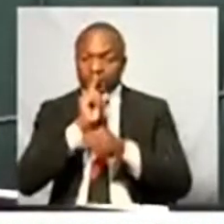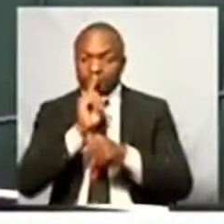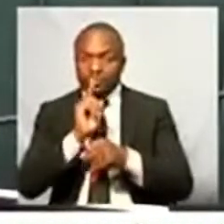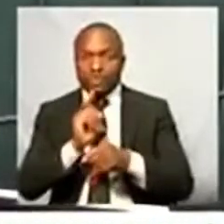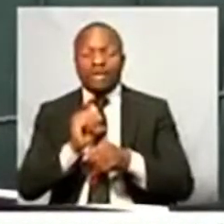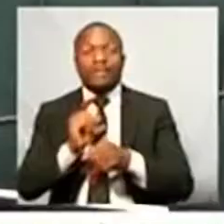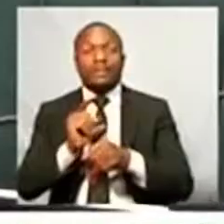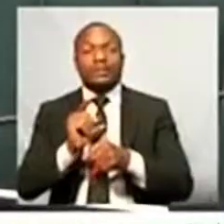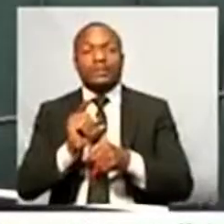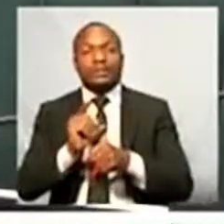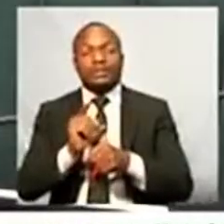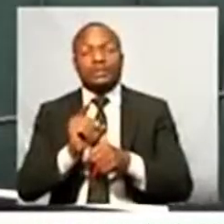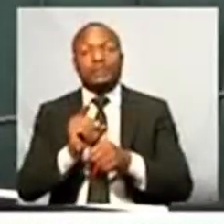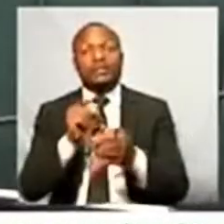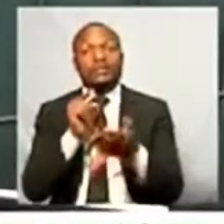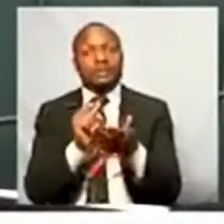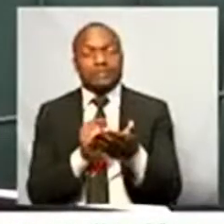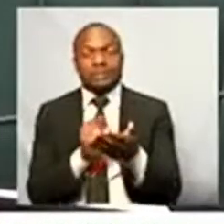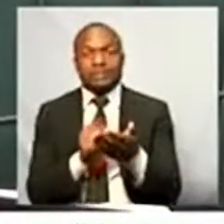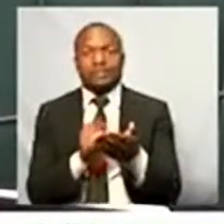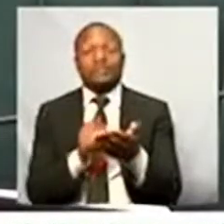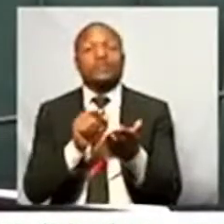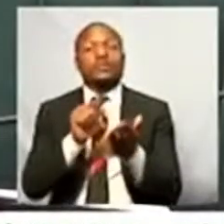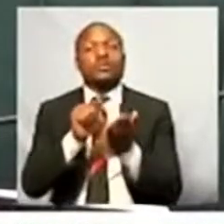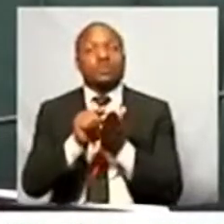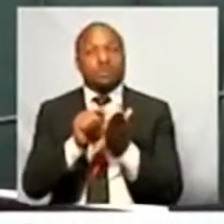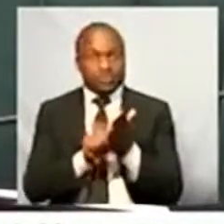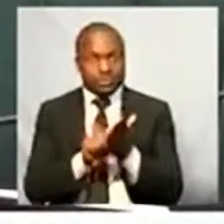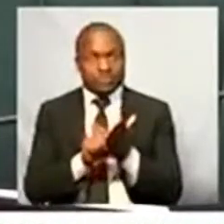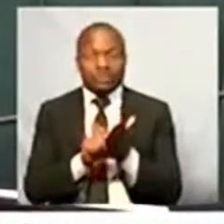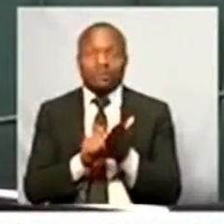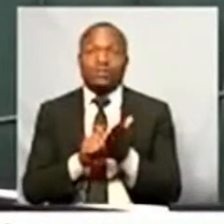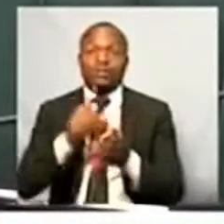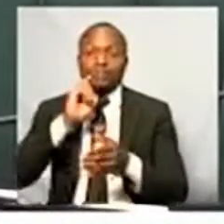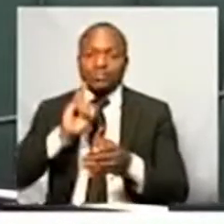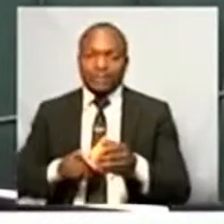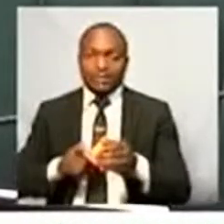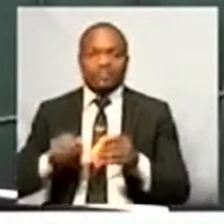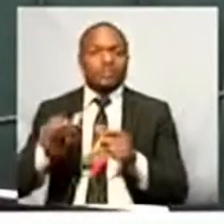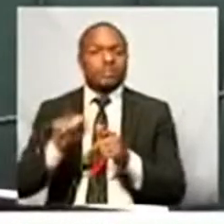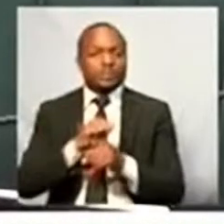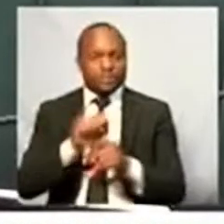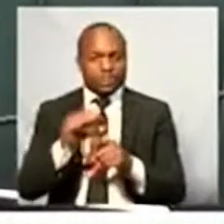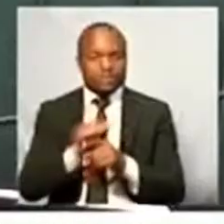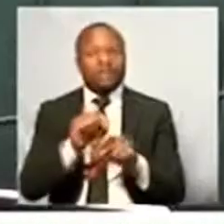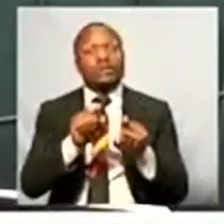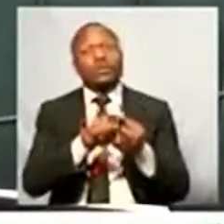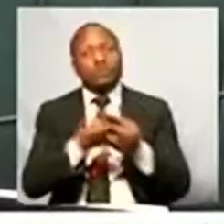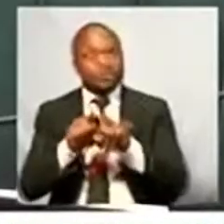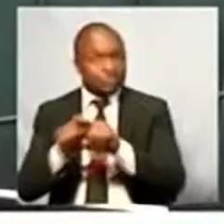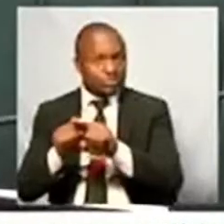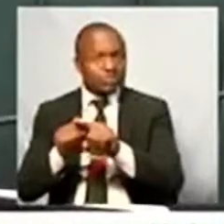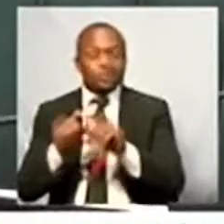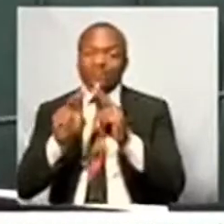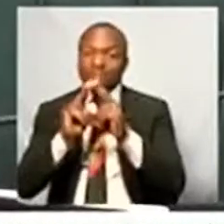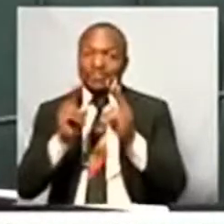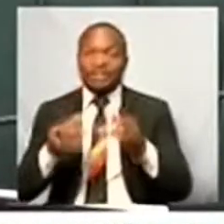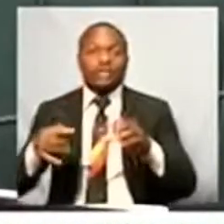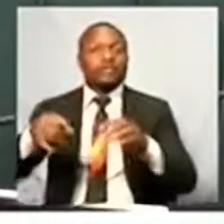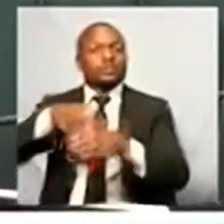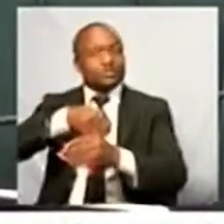the final regulations are both practical and also very